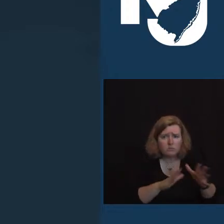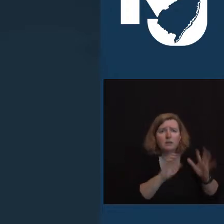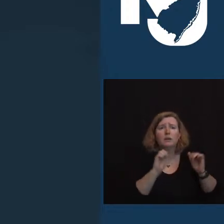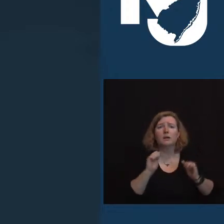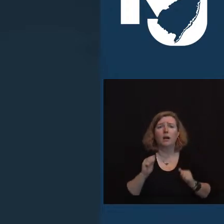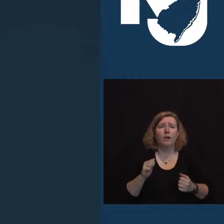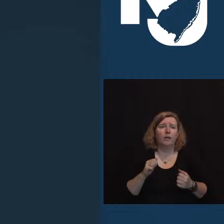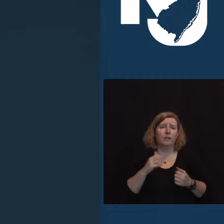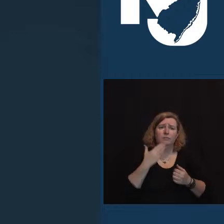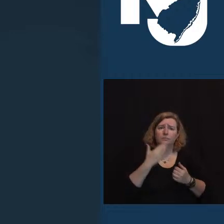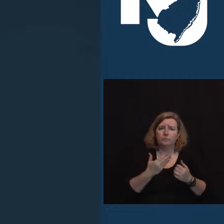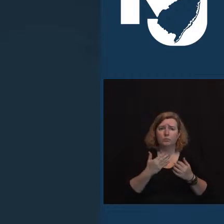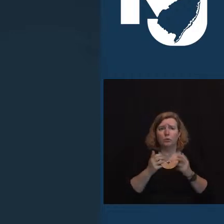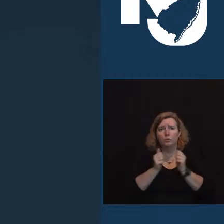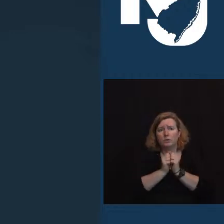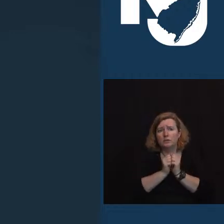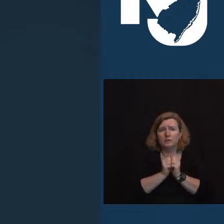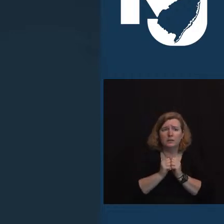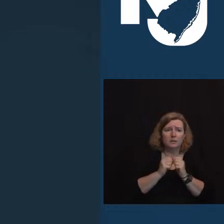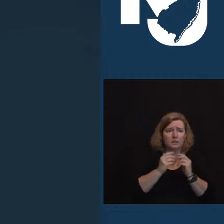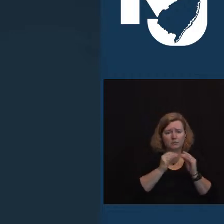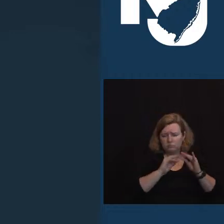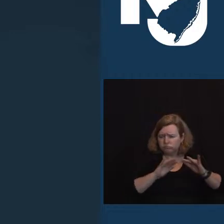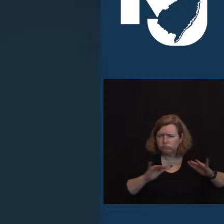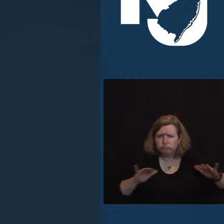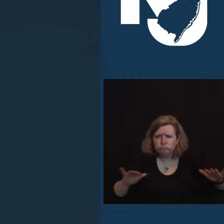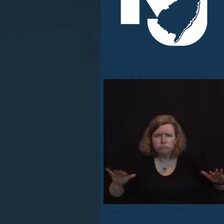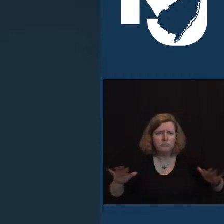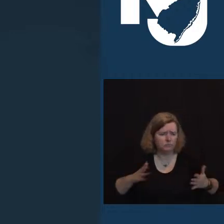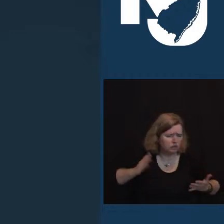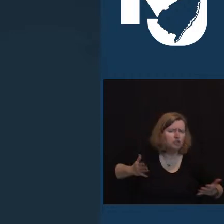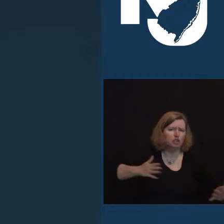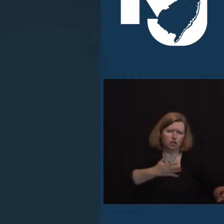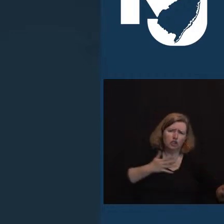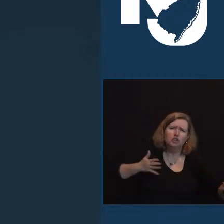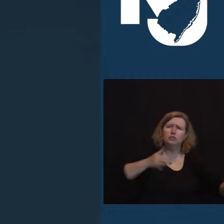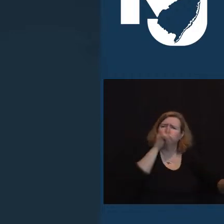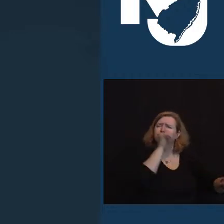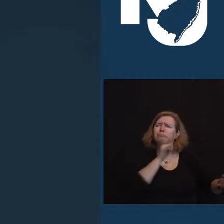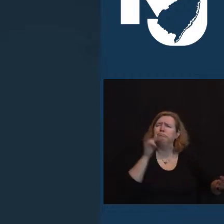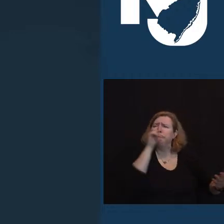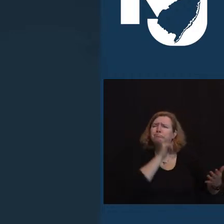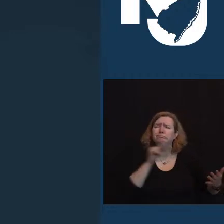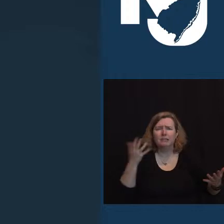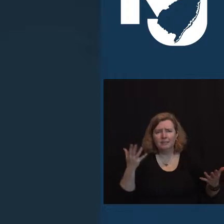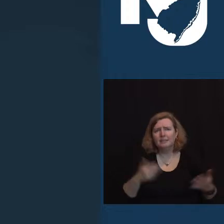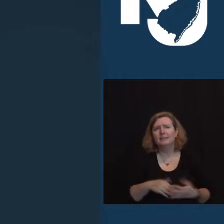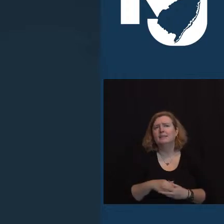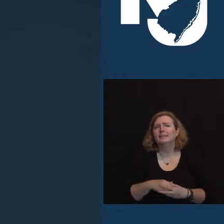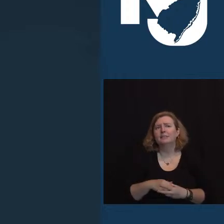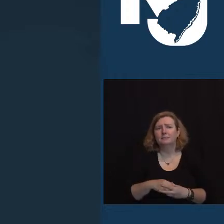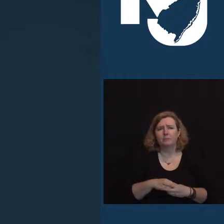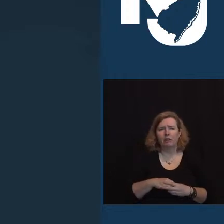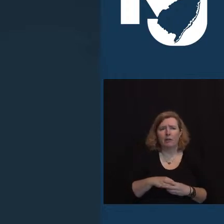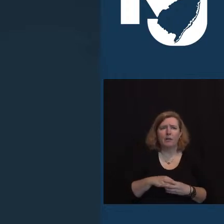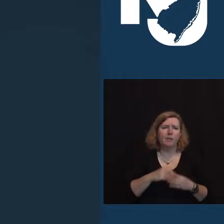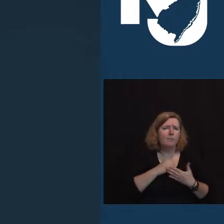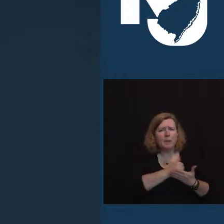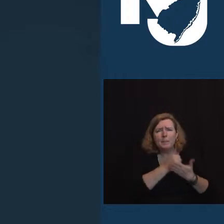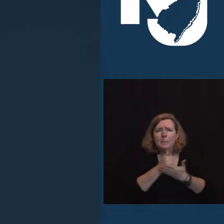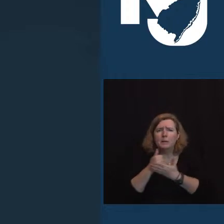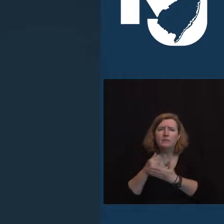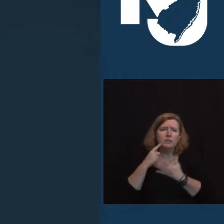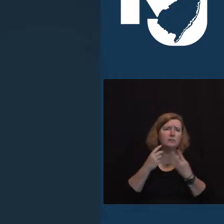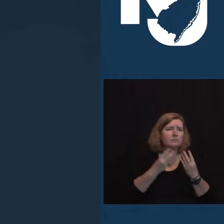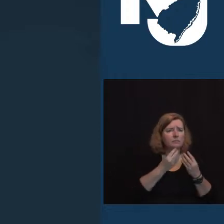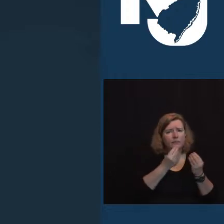kitchen. The patience he had with his work also poured out to family and friends. Janusz is survived